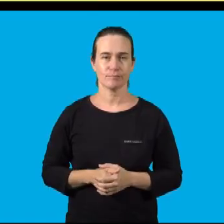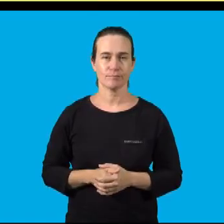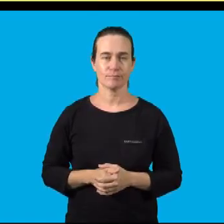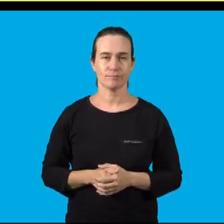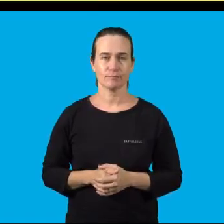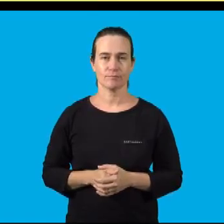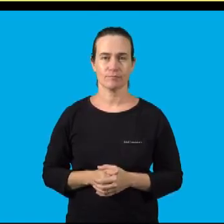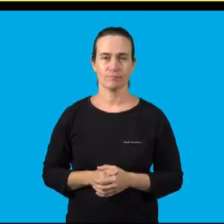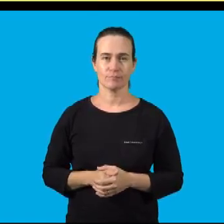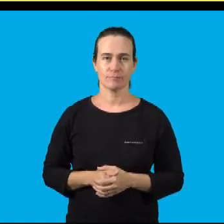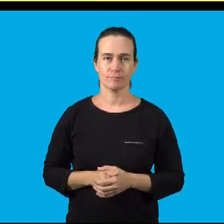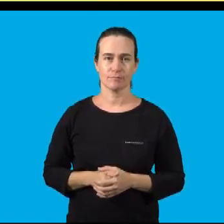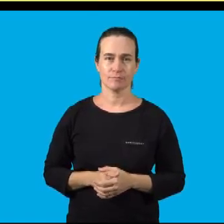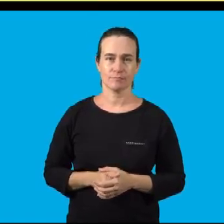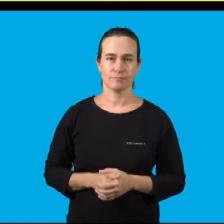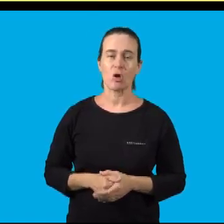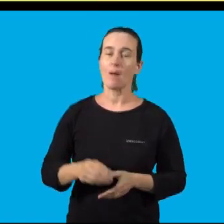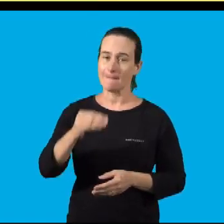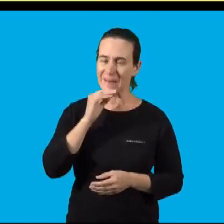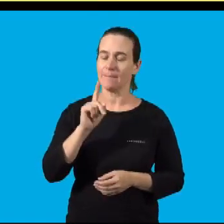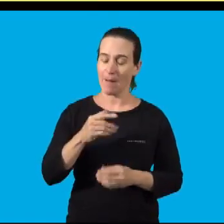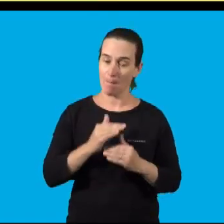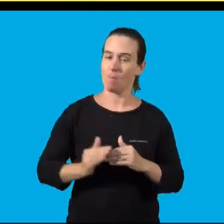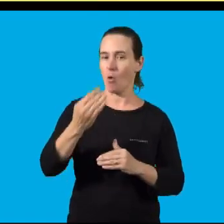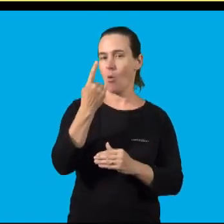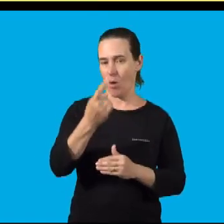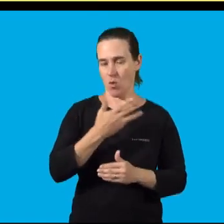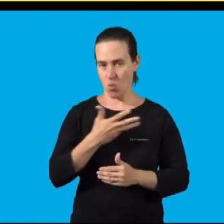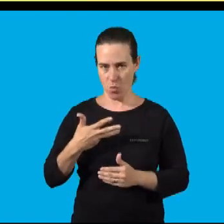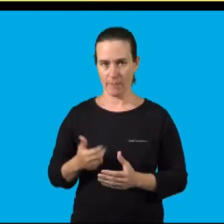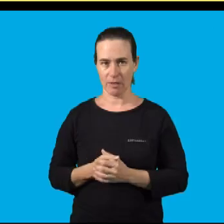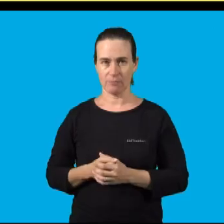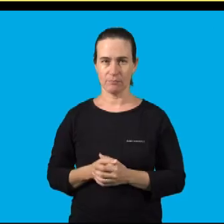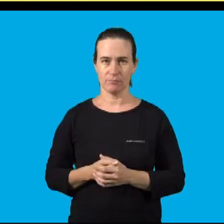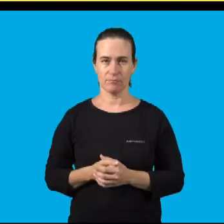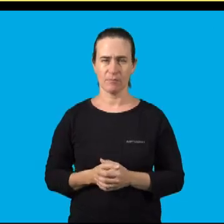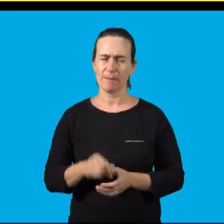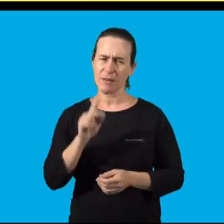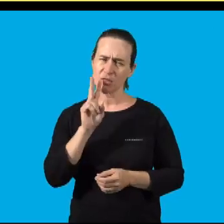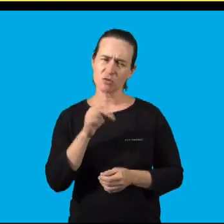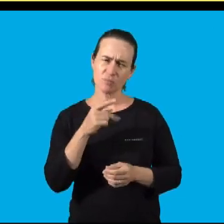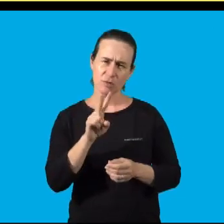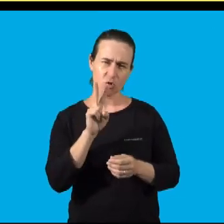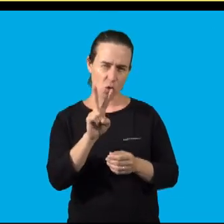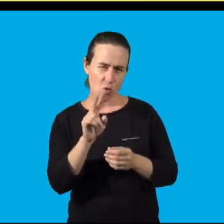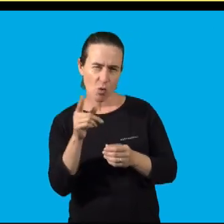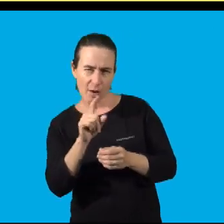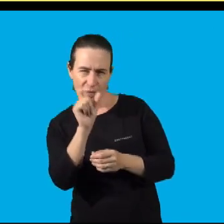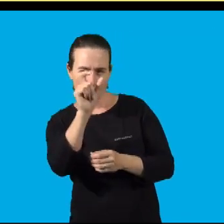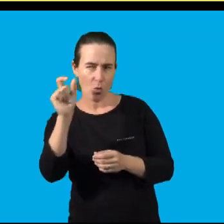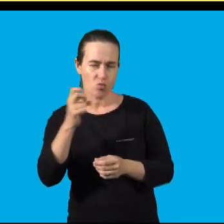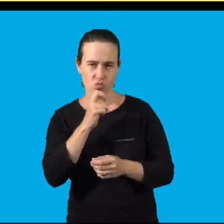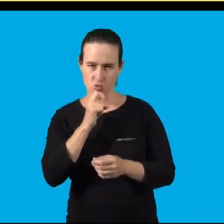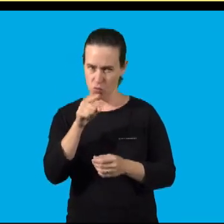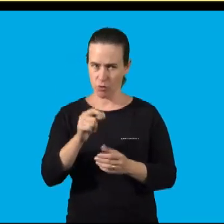so thus you must refer to more than one female character in your comment. Look closely at the diction used within the